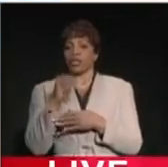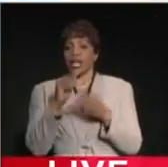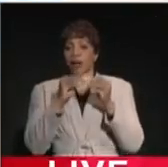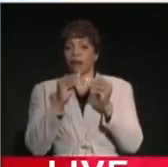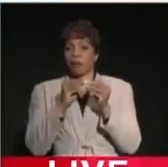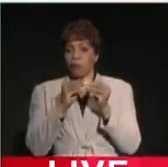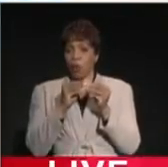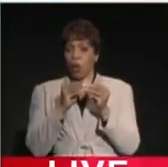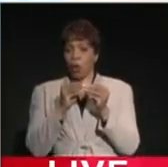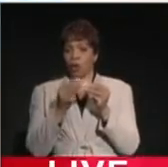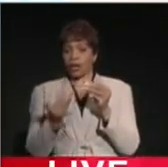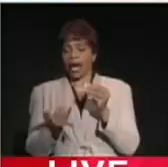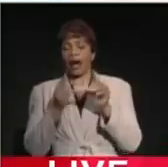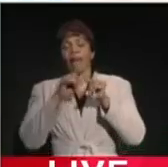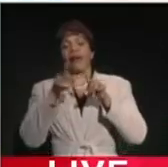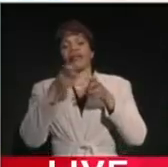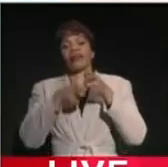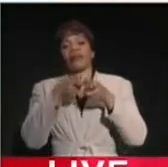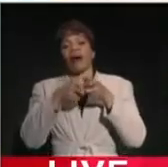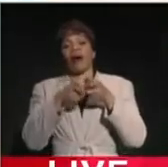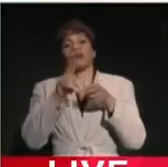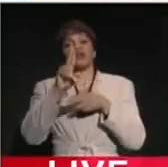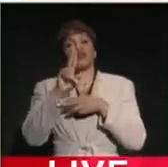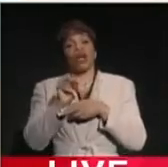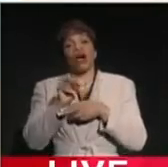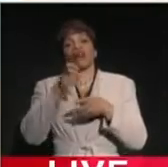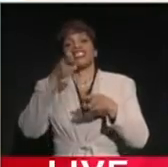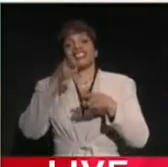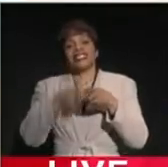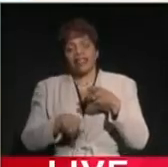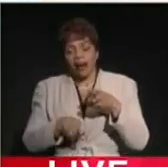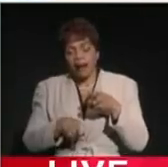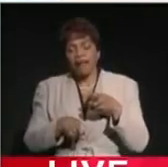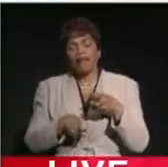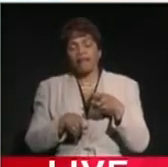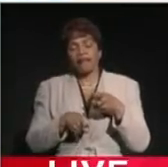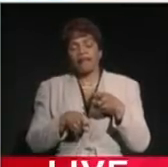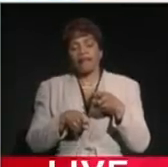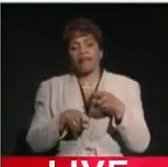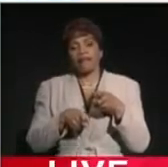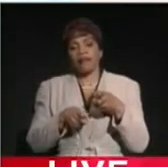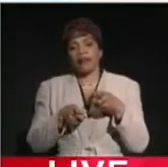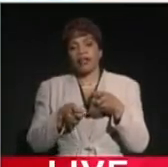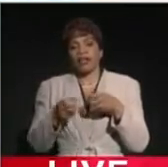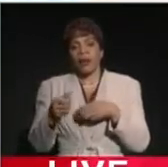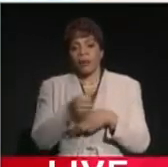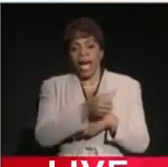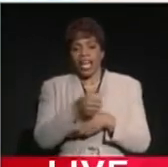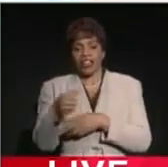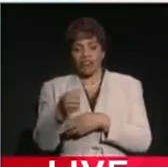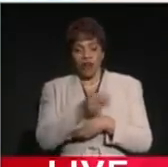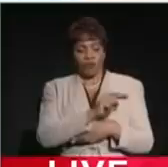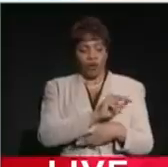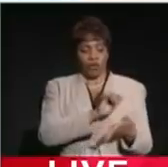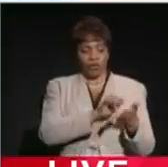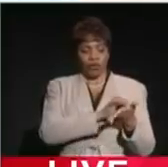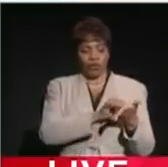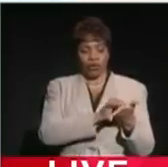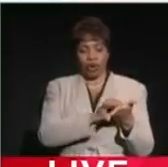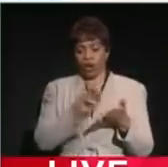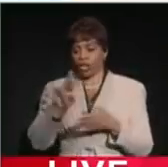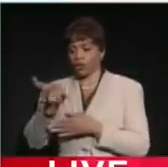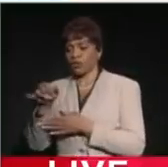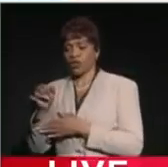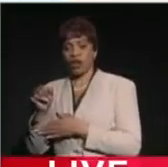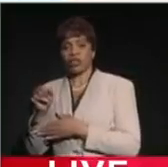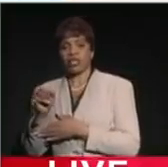before. But the problem is, as you know, it is hard to get back and forth into New York, and most of our people, a lot of our people up